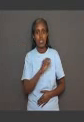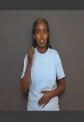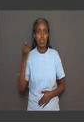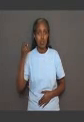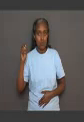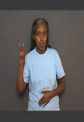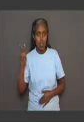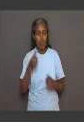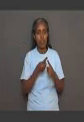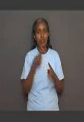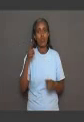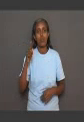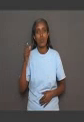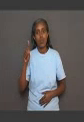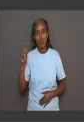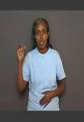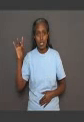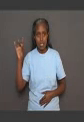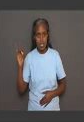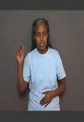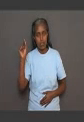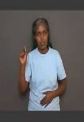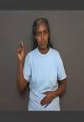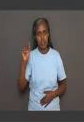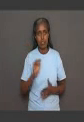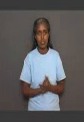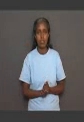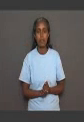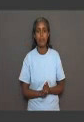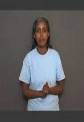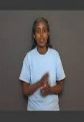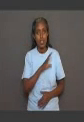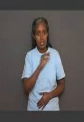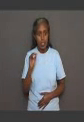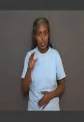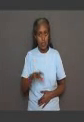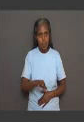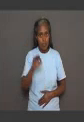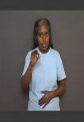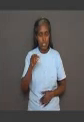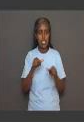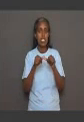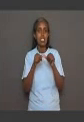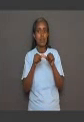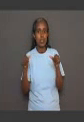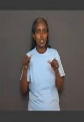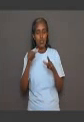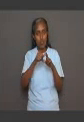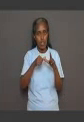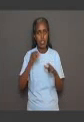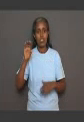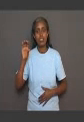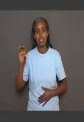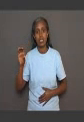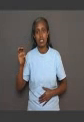115 and 12 from 180 degrees and find that the measure